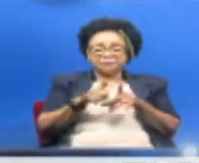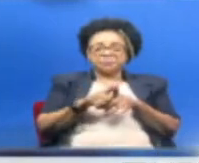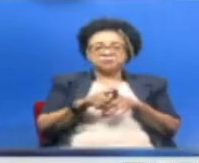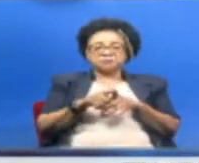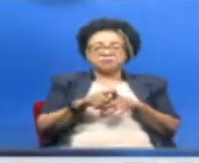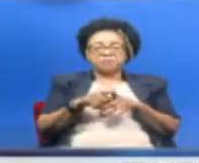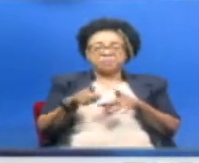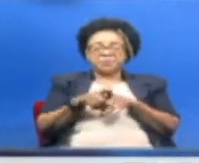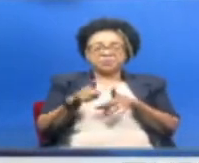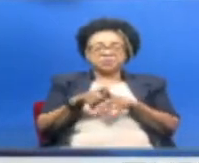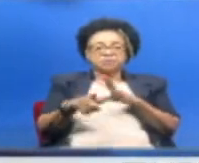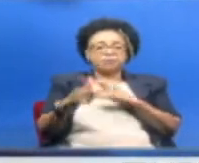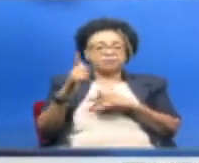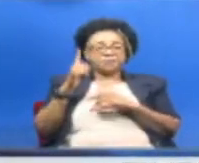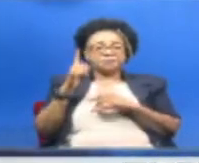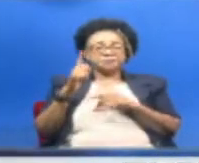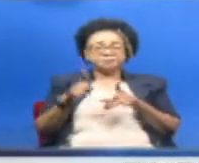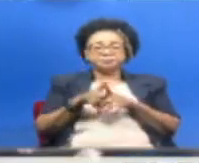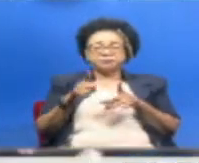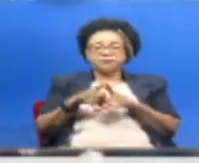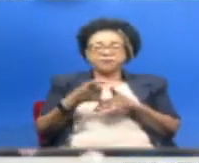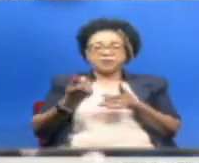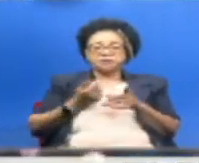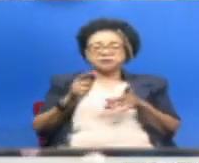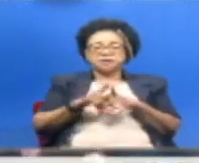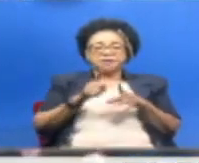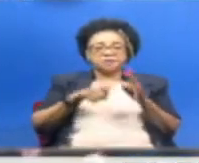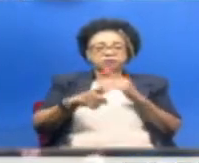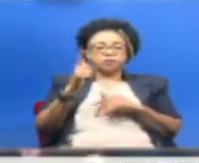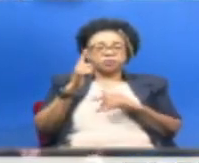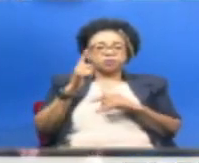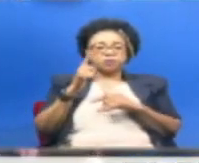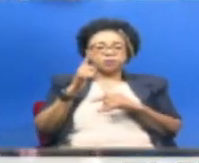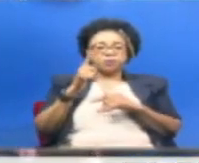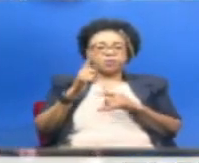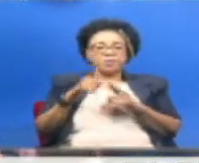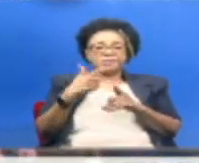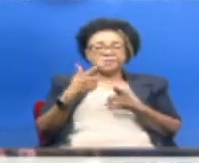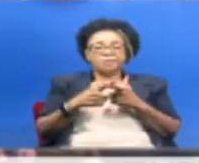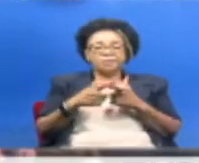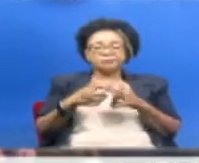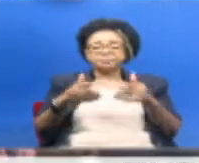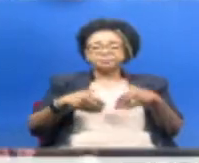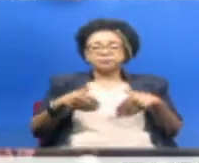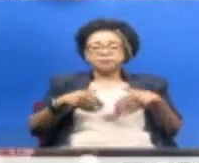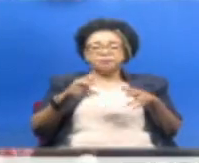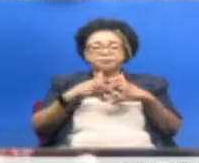na sister ya bwana yake. Alafu vijana wakaanza kusema